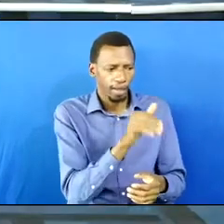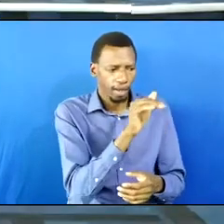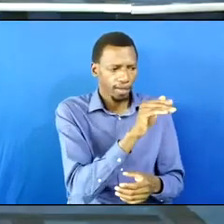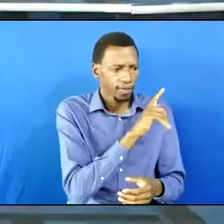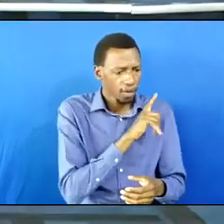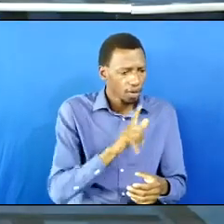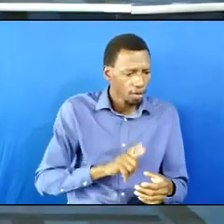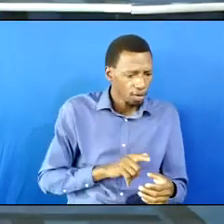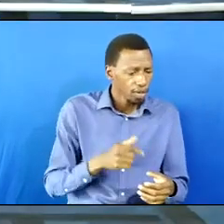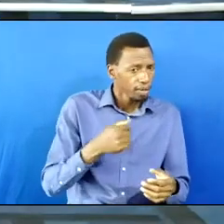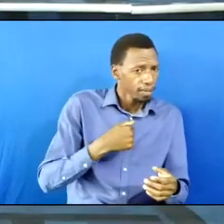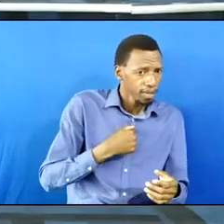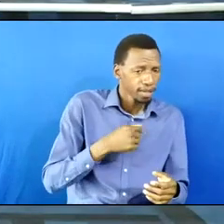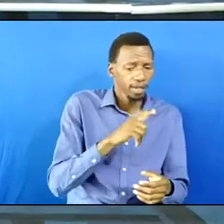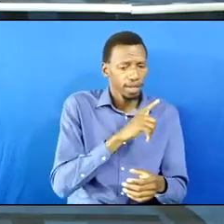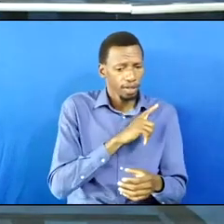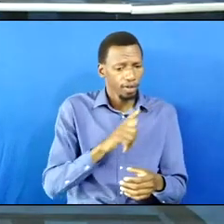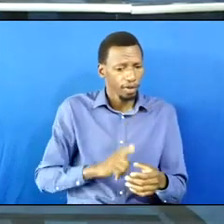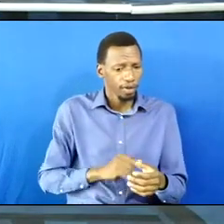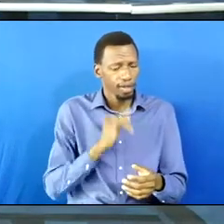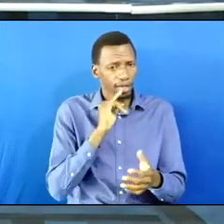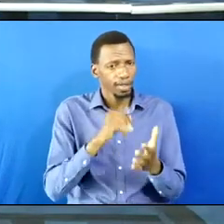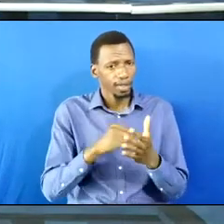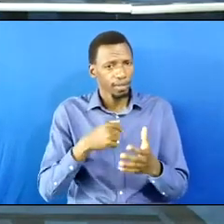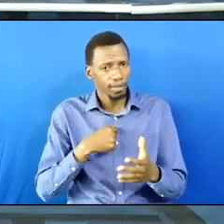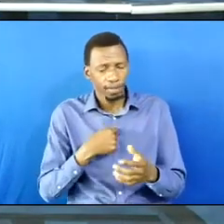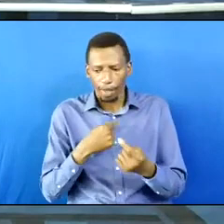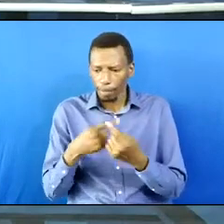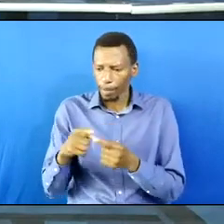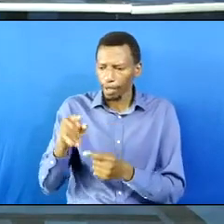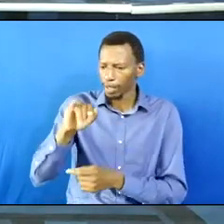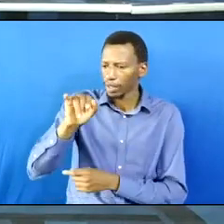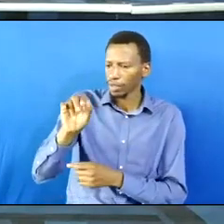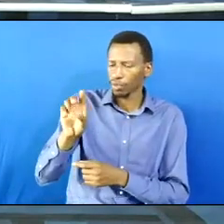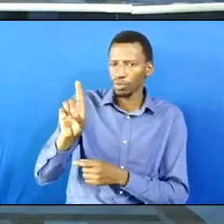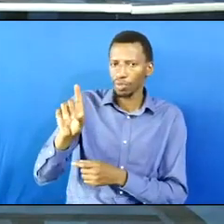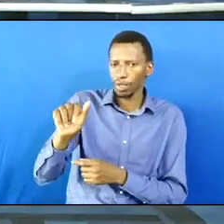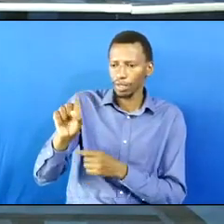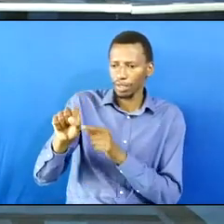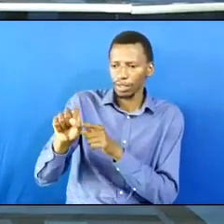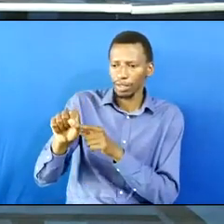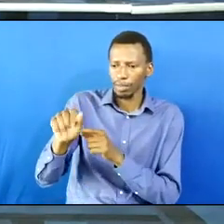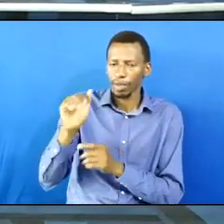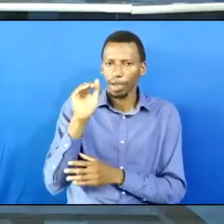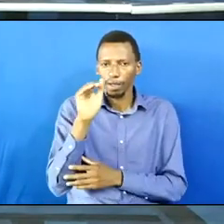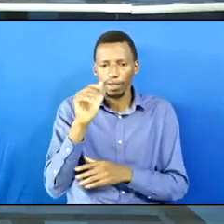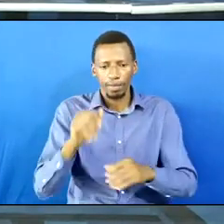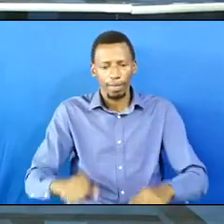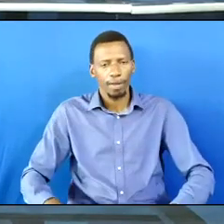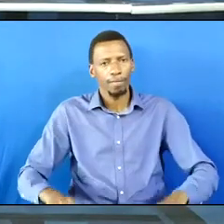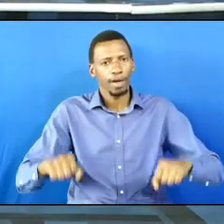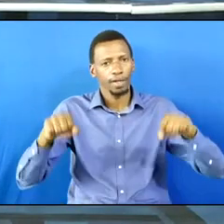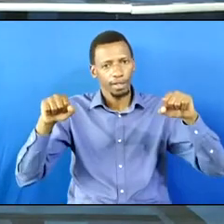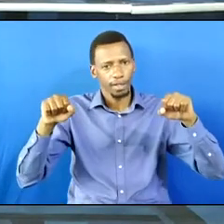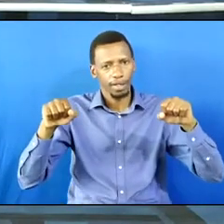I? Lord, is it I? Lord, is it I? But when it comes to Judas Iscariot, he said, Master, teacher, is it